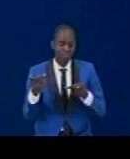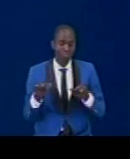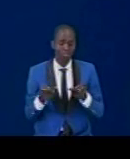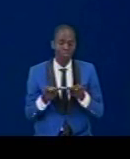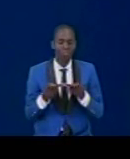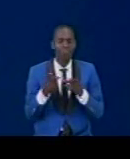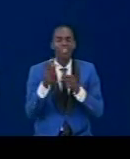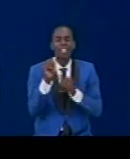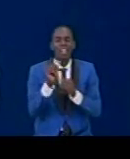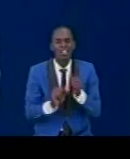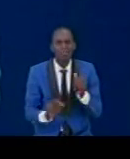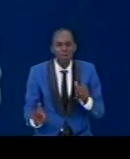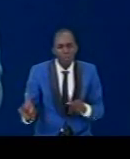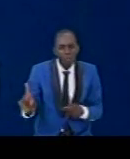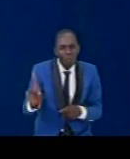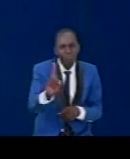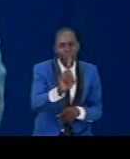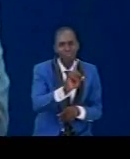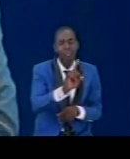everyone,